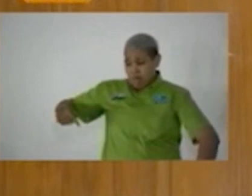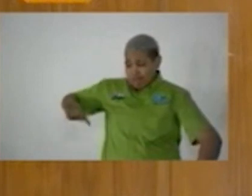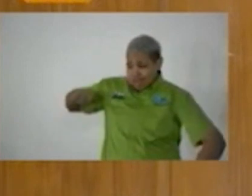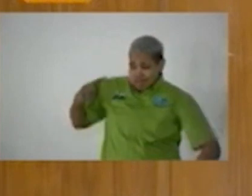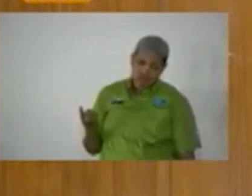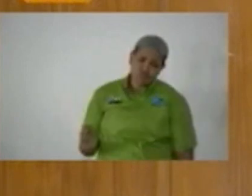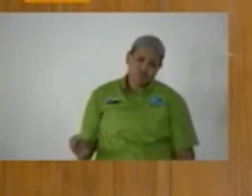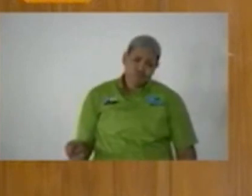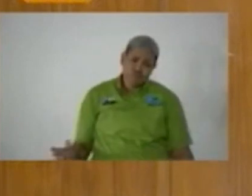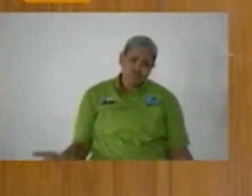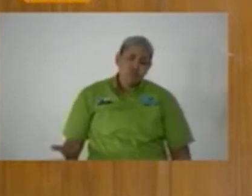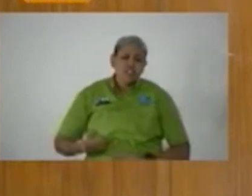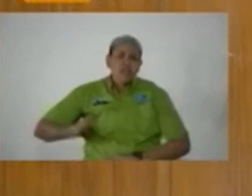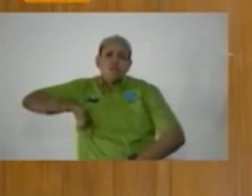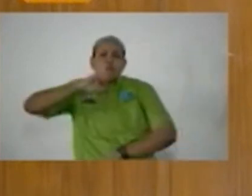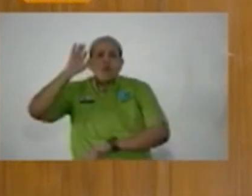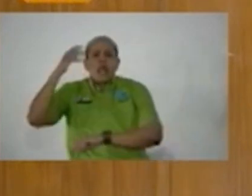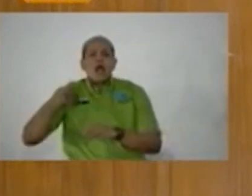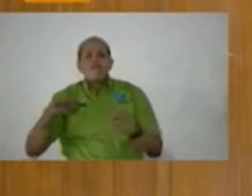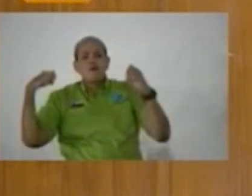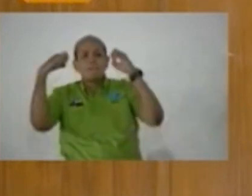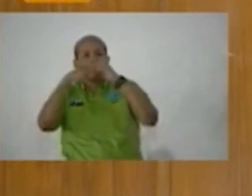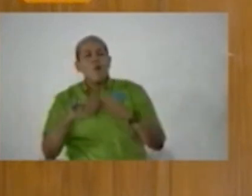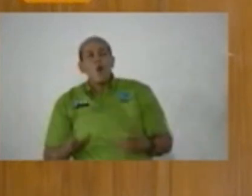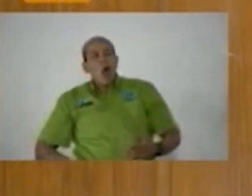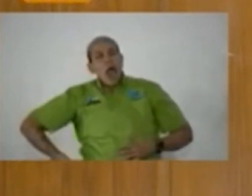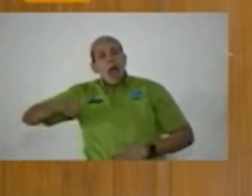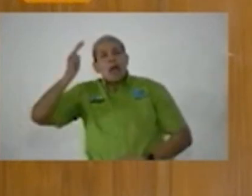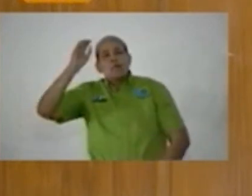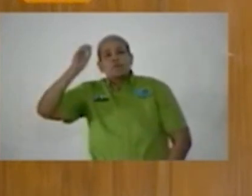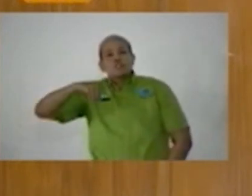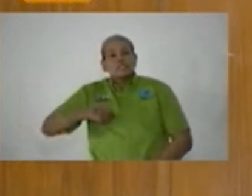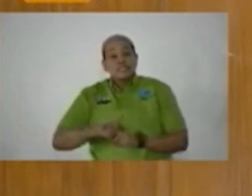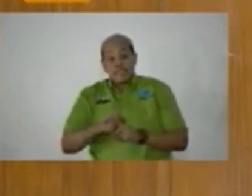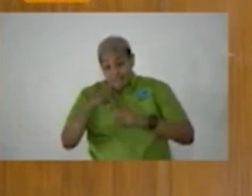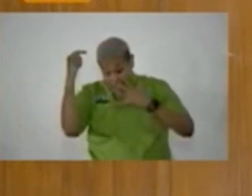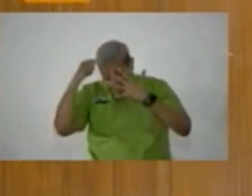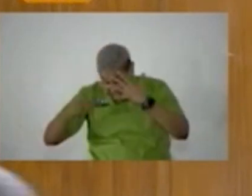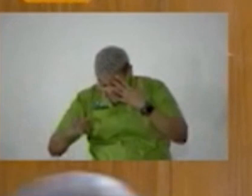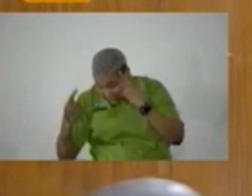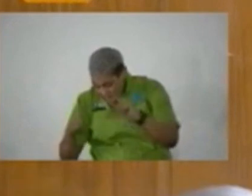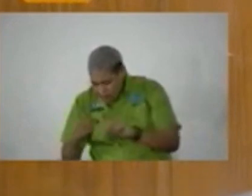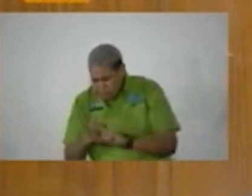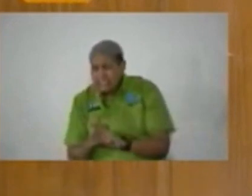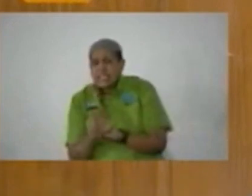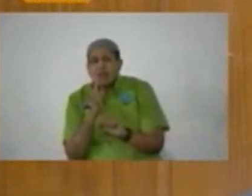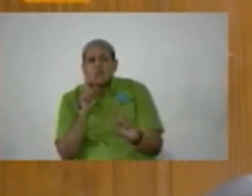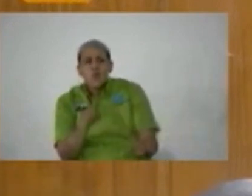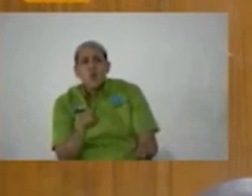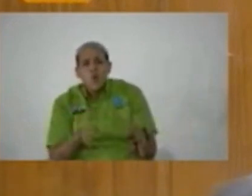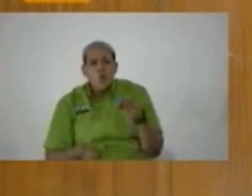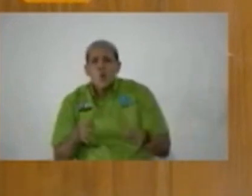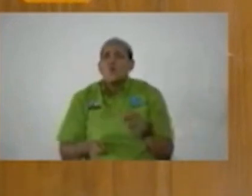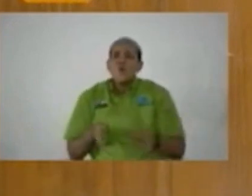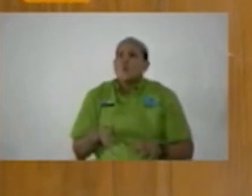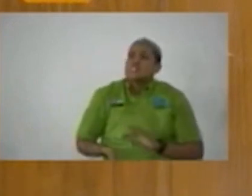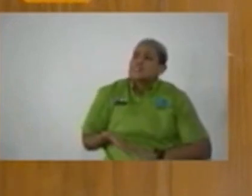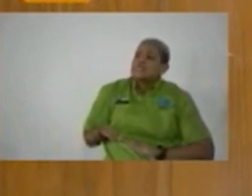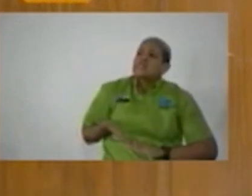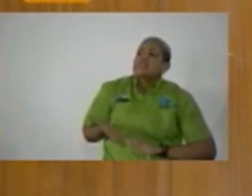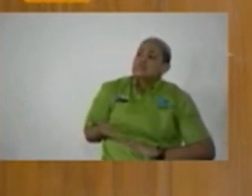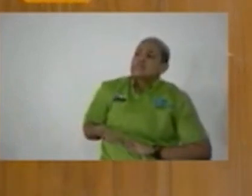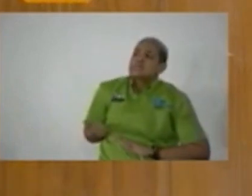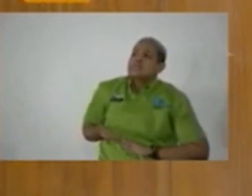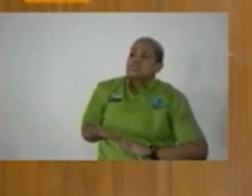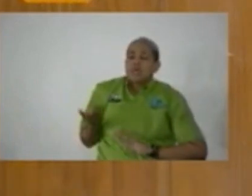far, we're going to have a much higher percentage of cases going to trial